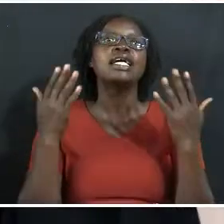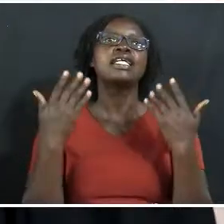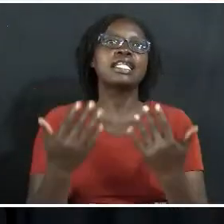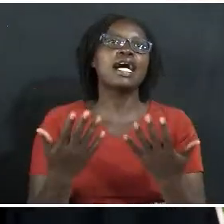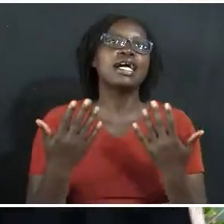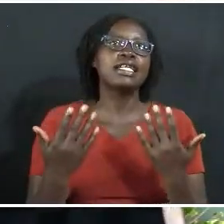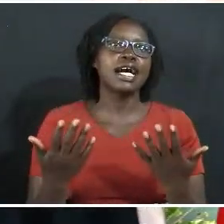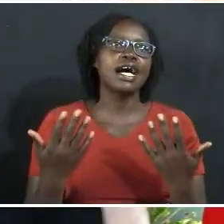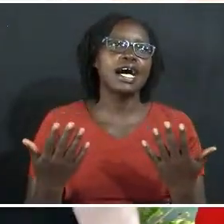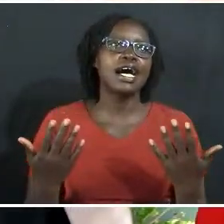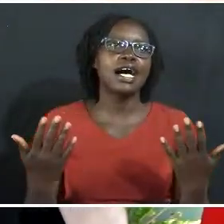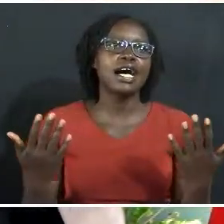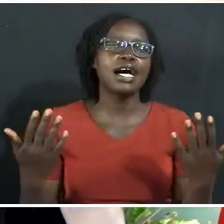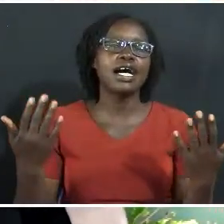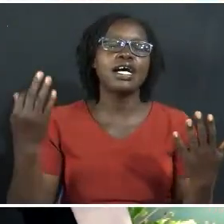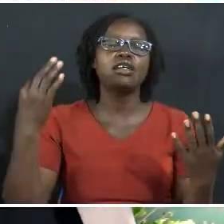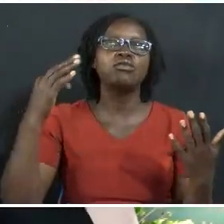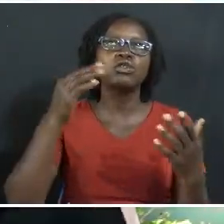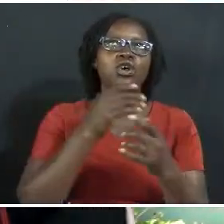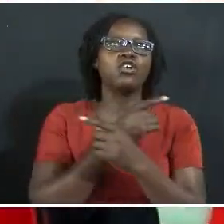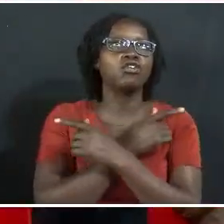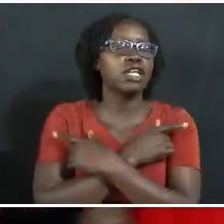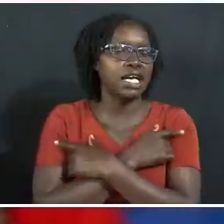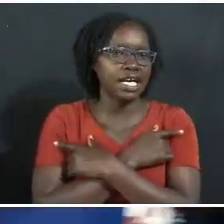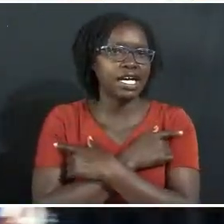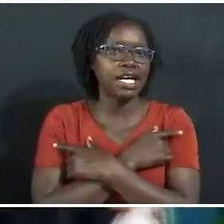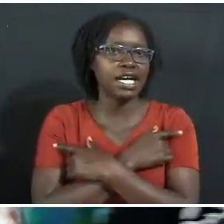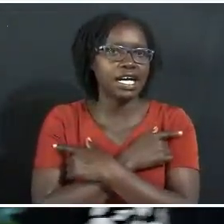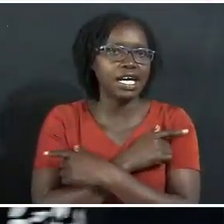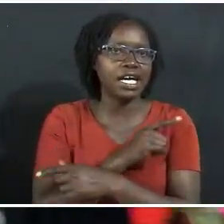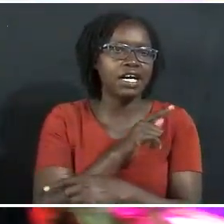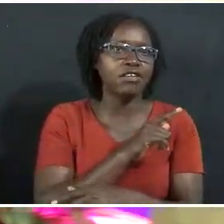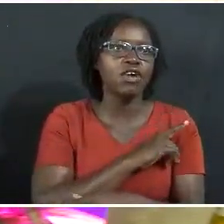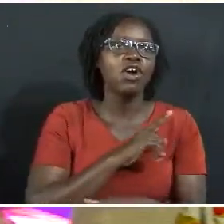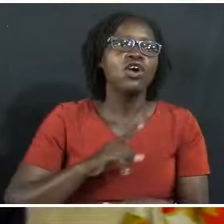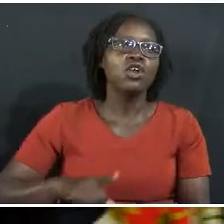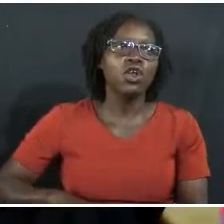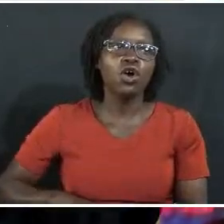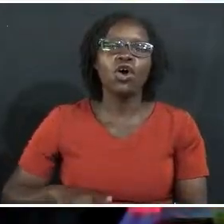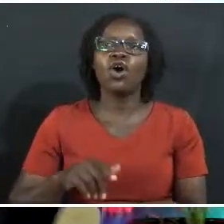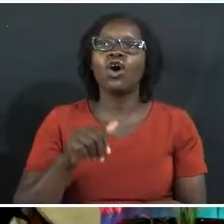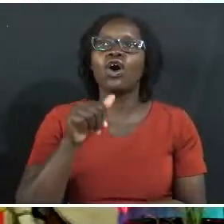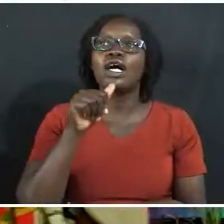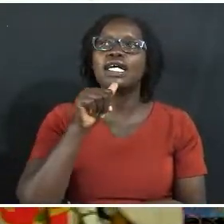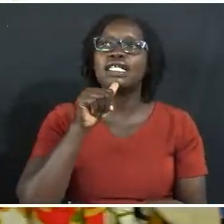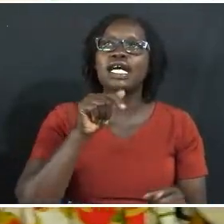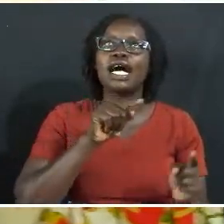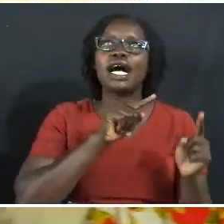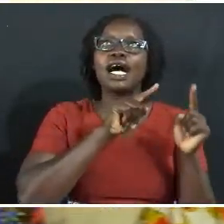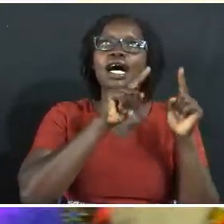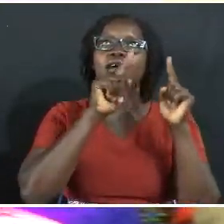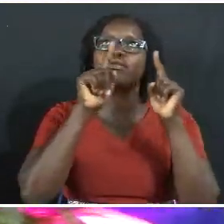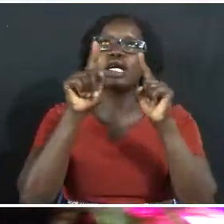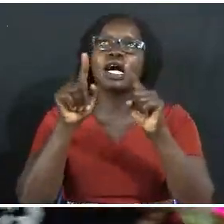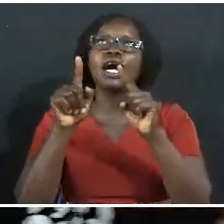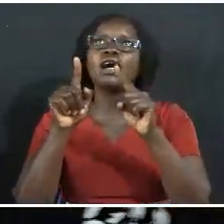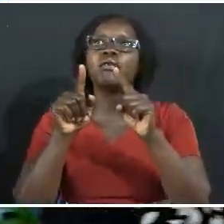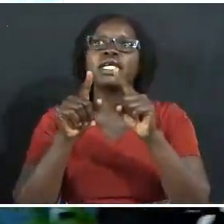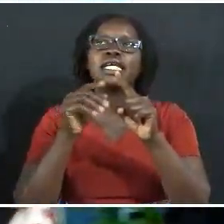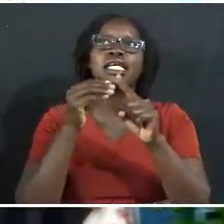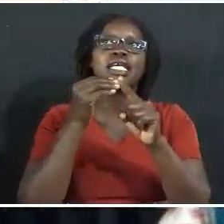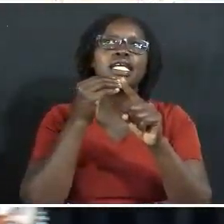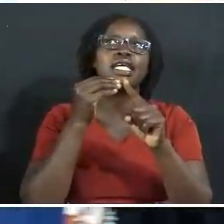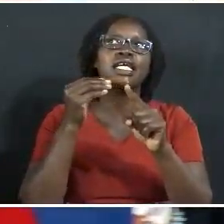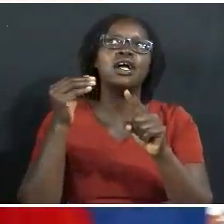hand. Is the Holy Spirit speaking to you? I do not care who you are. I do not care where you have